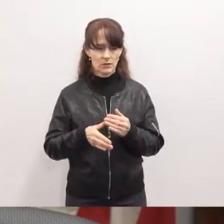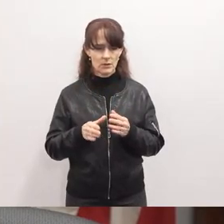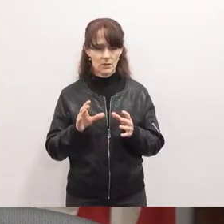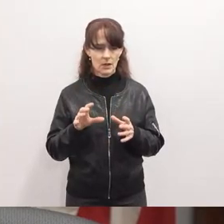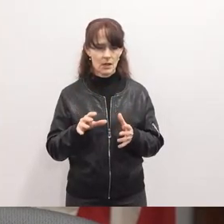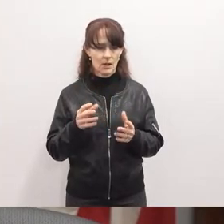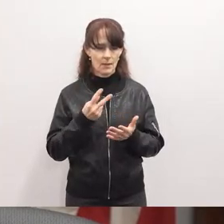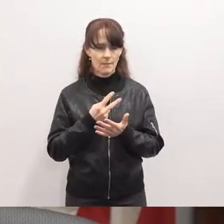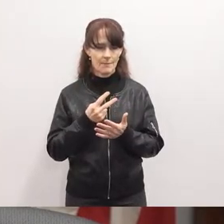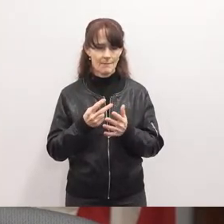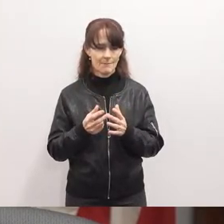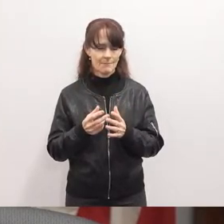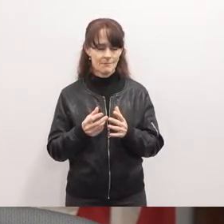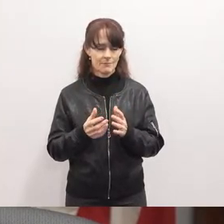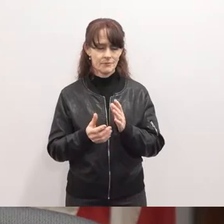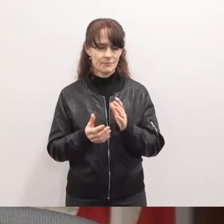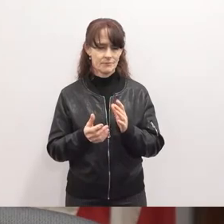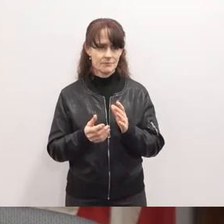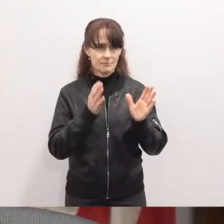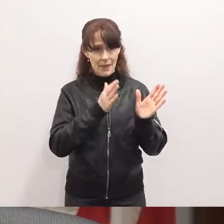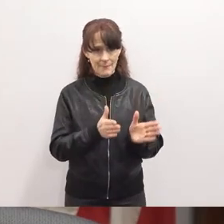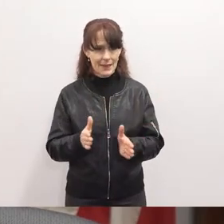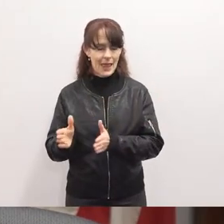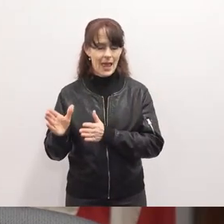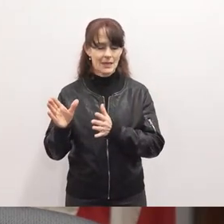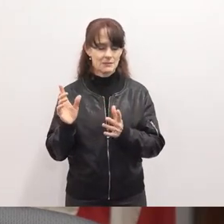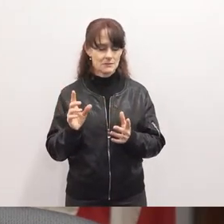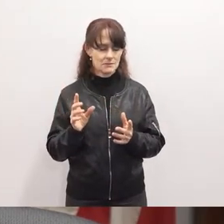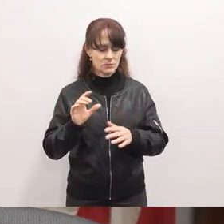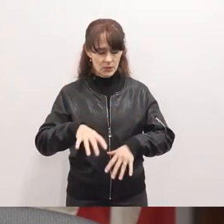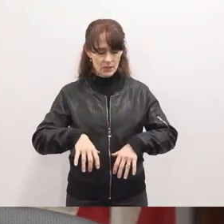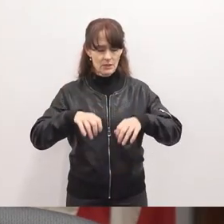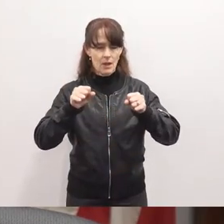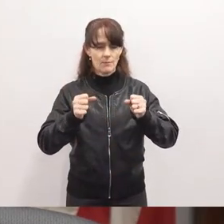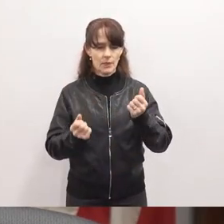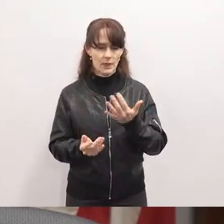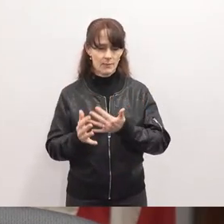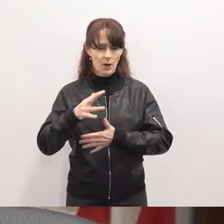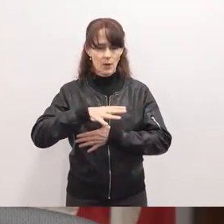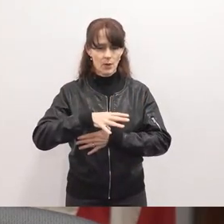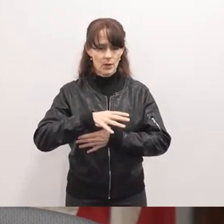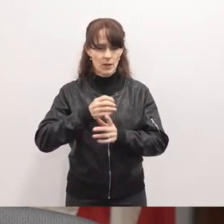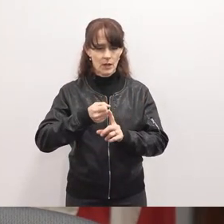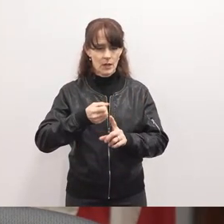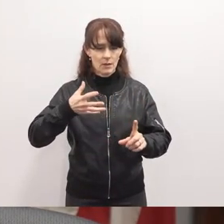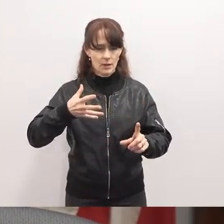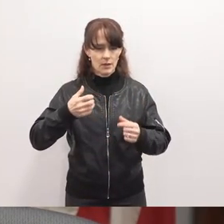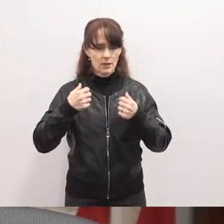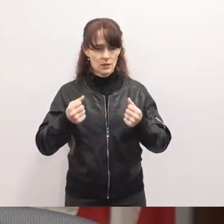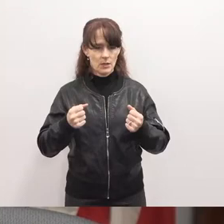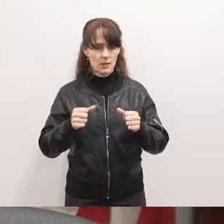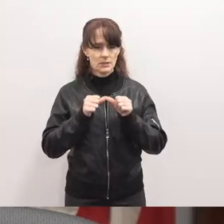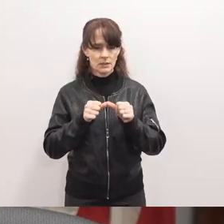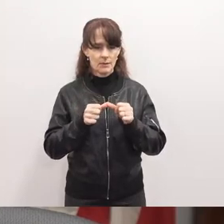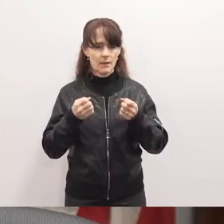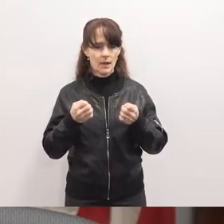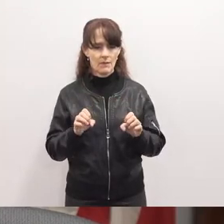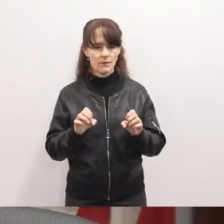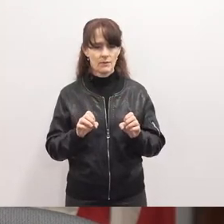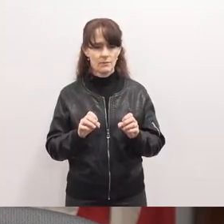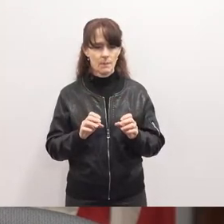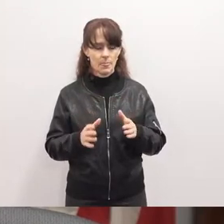master plan that was that one of the priorities was to expand and strengthen our sustainability efforts. And